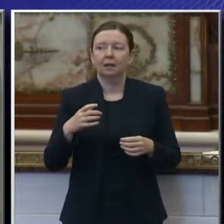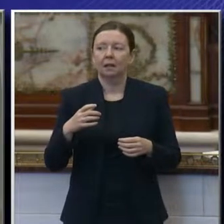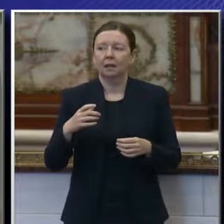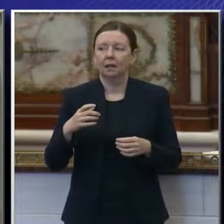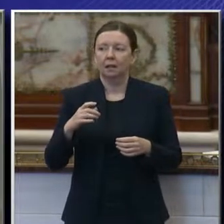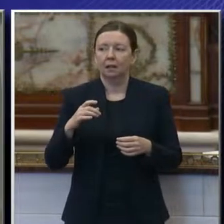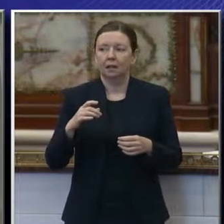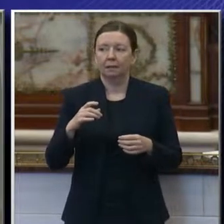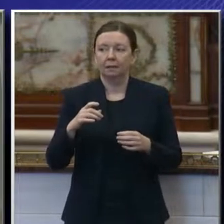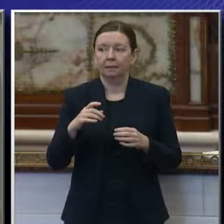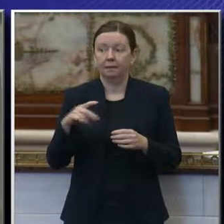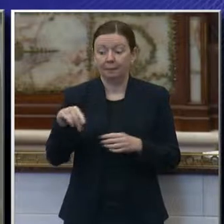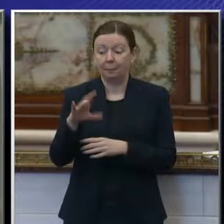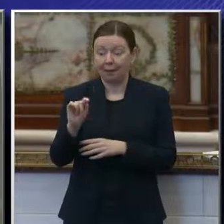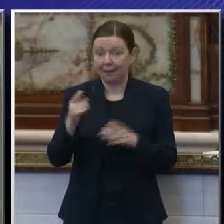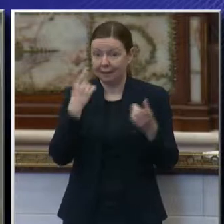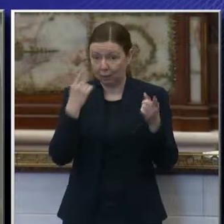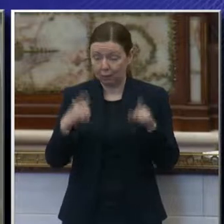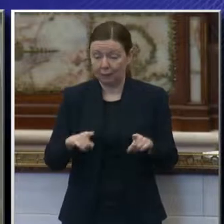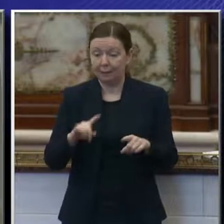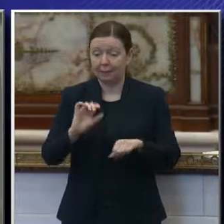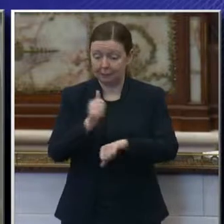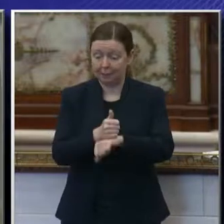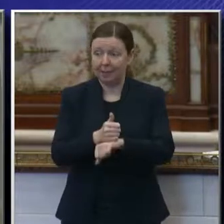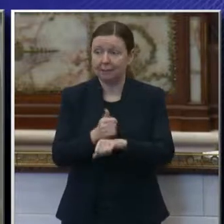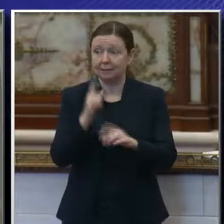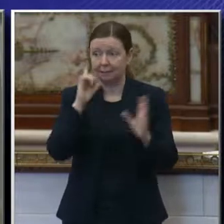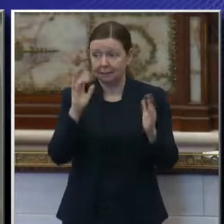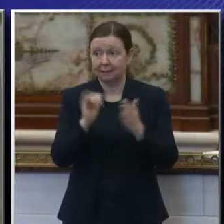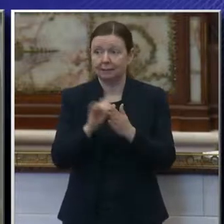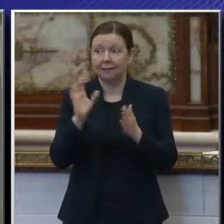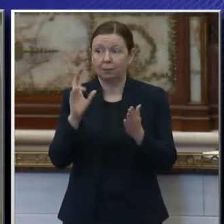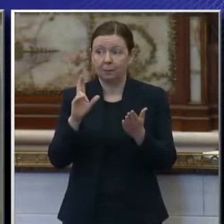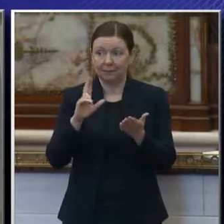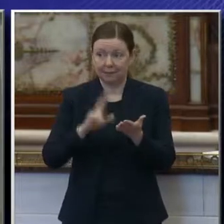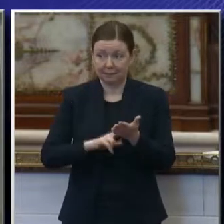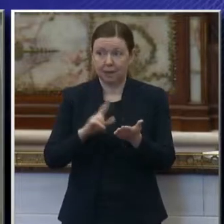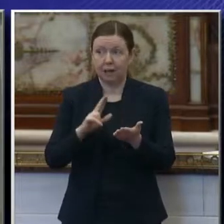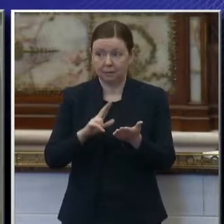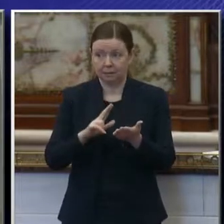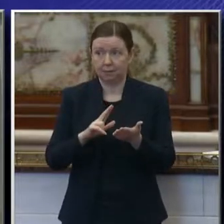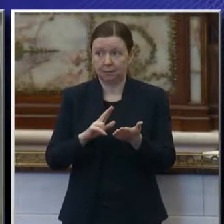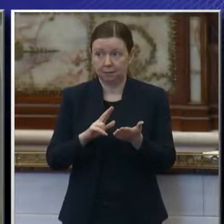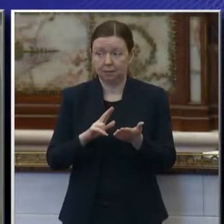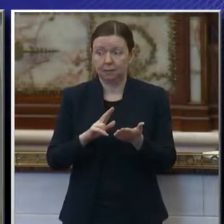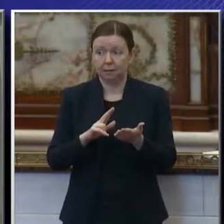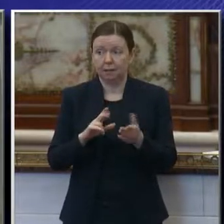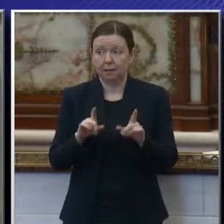the pilot agreement in place, it is anticipated that would be assigned, and as it was discussed,